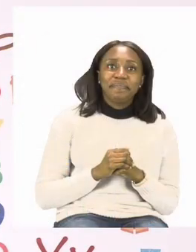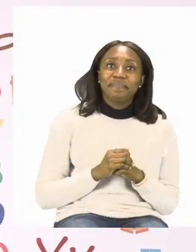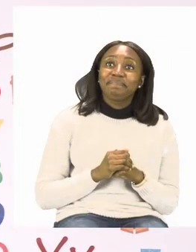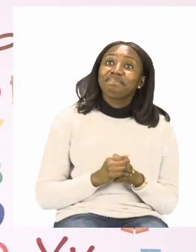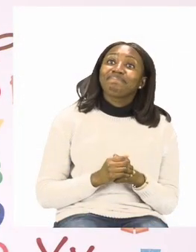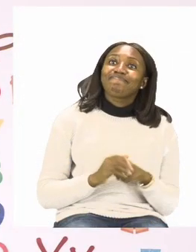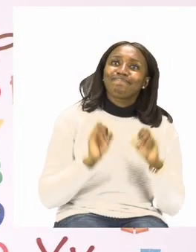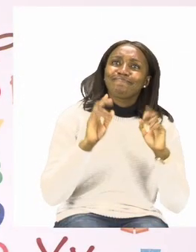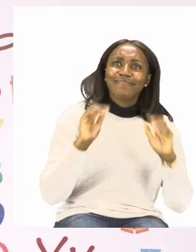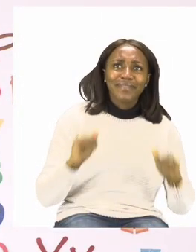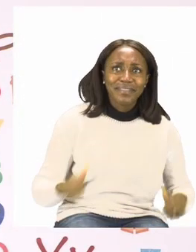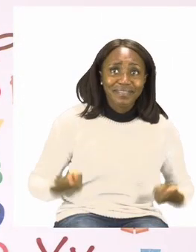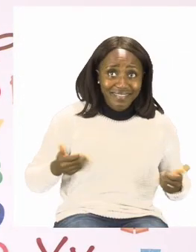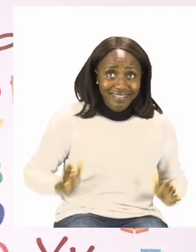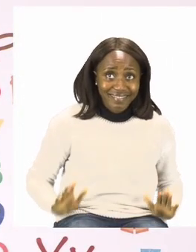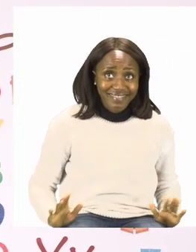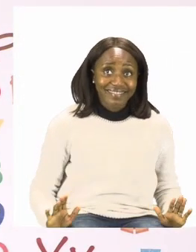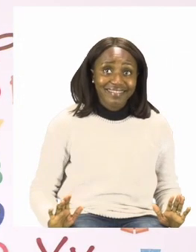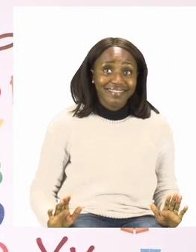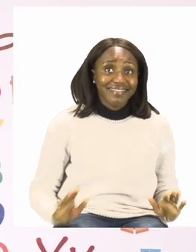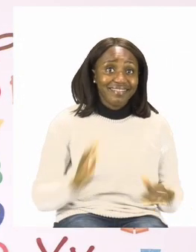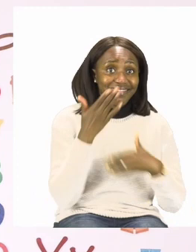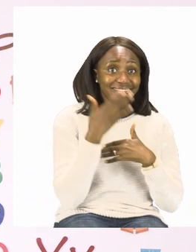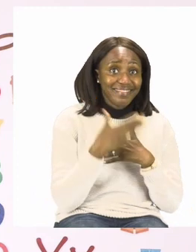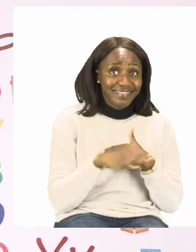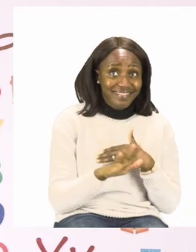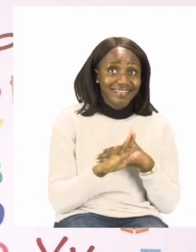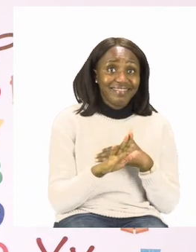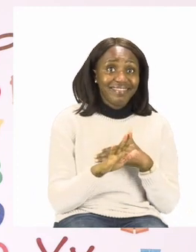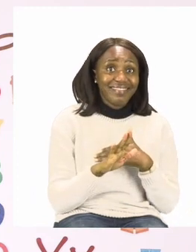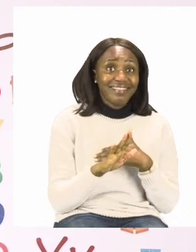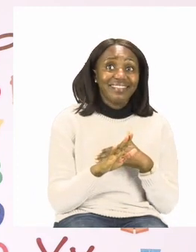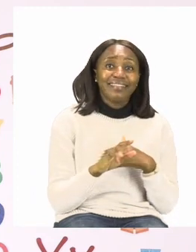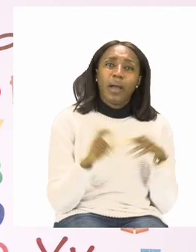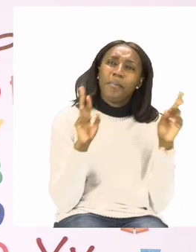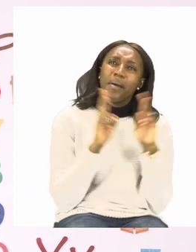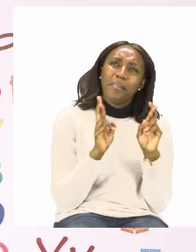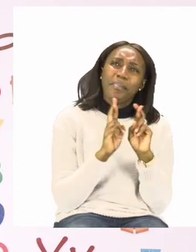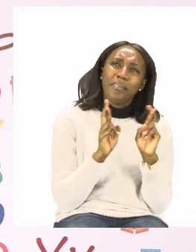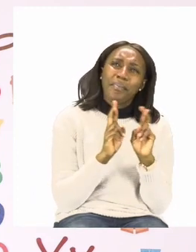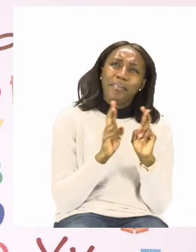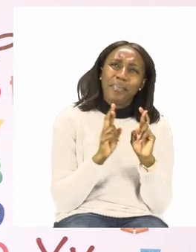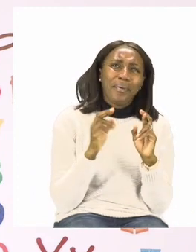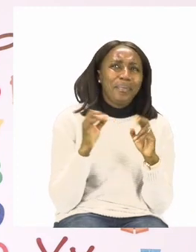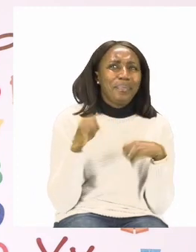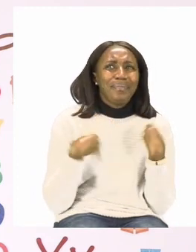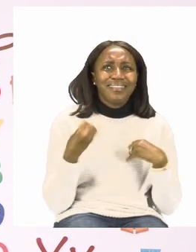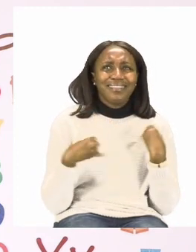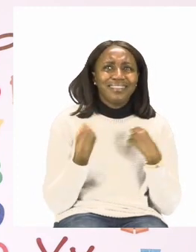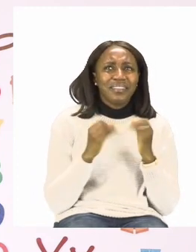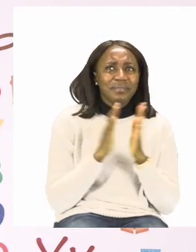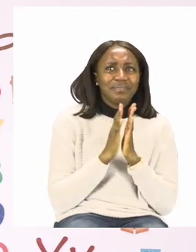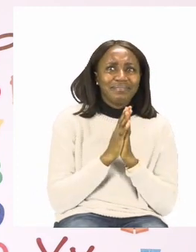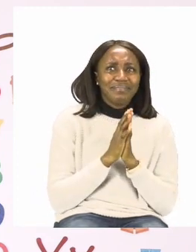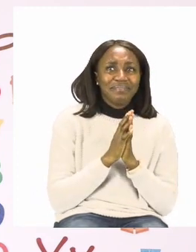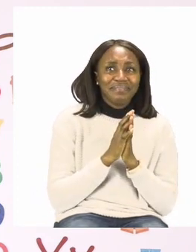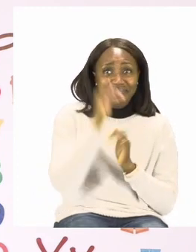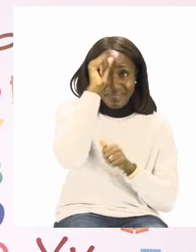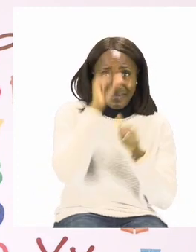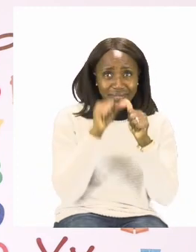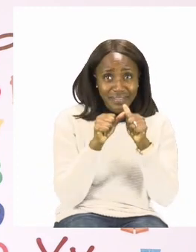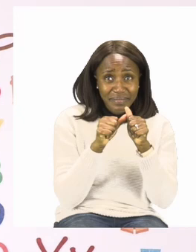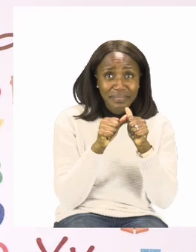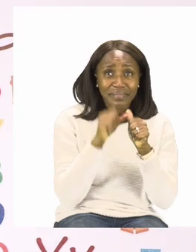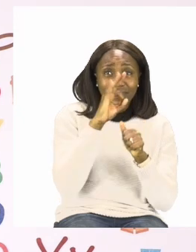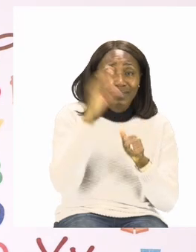Boys and girls, we have now come to the end of our lesson and I hope you had fun. Remember, if you're not sure